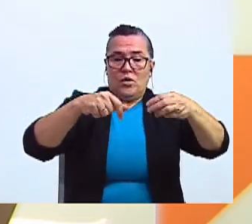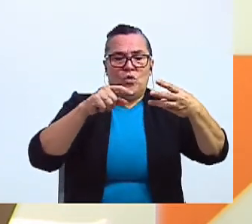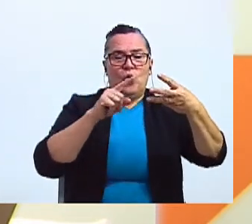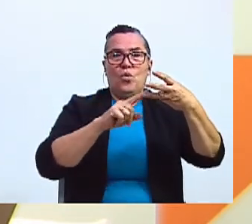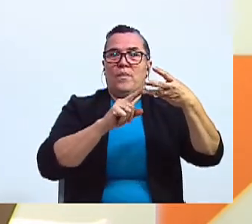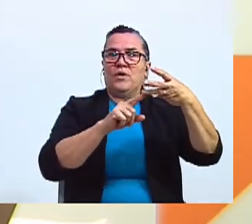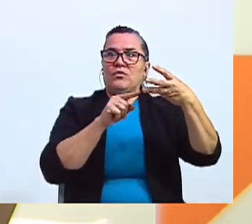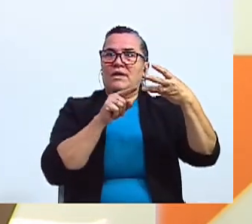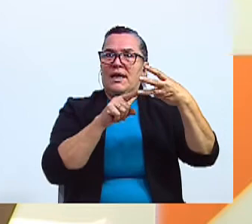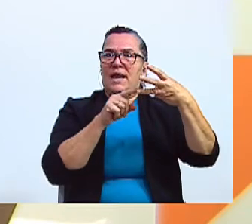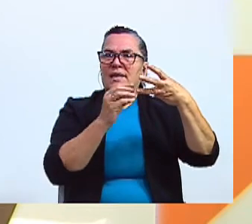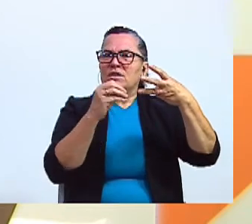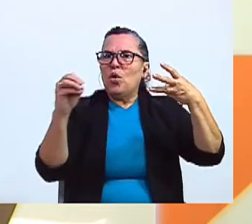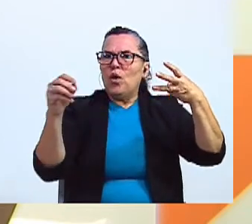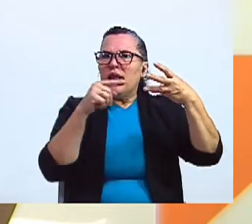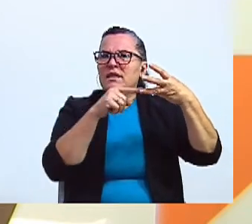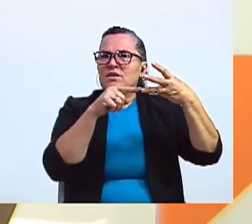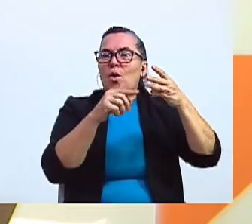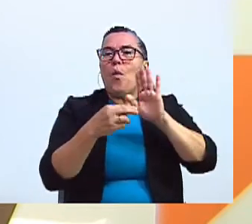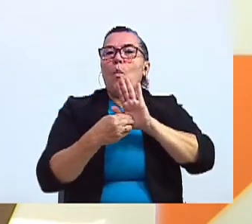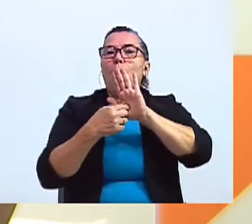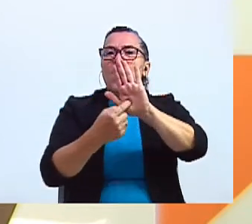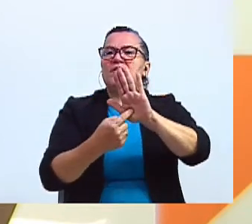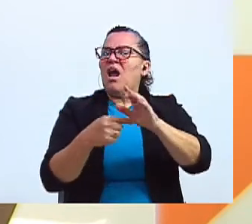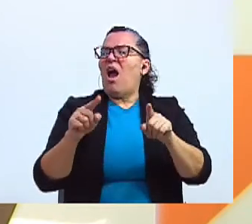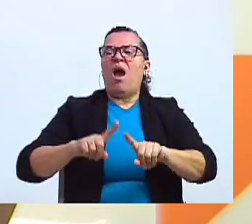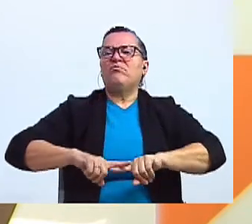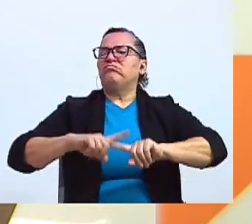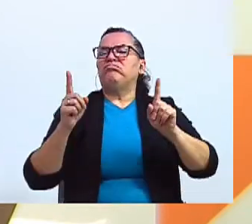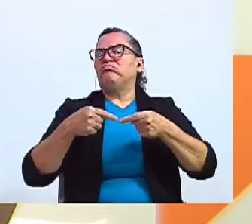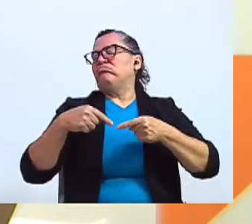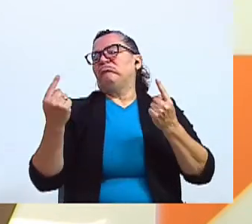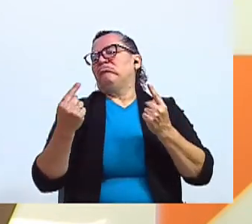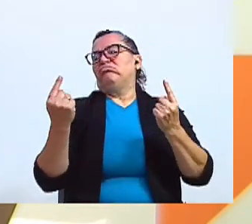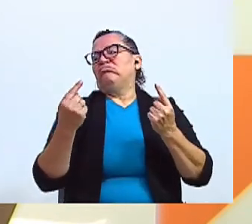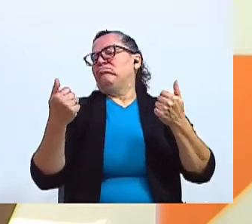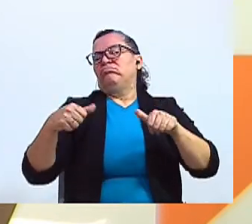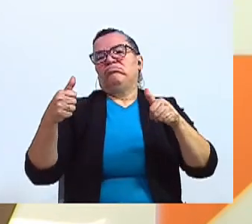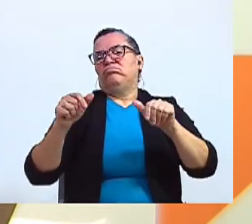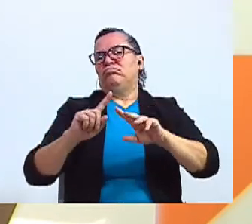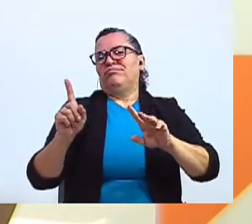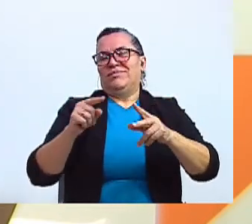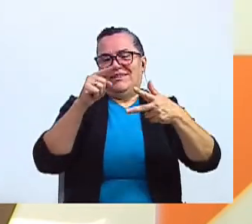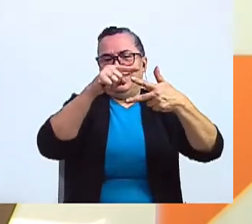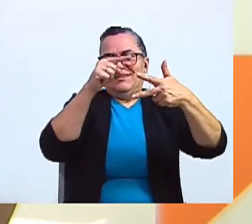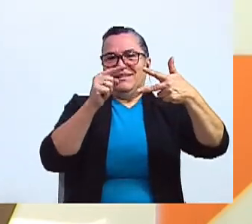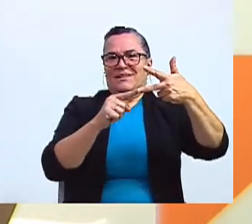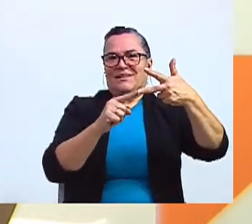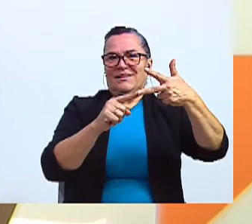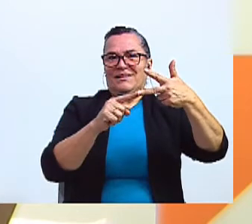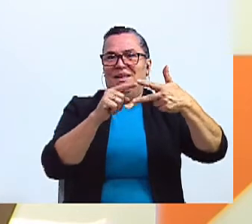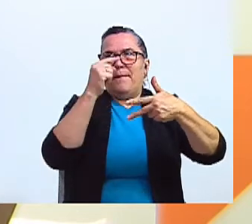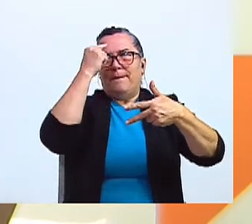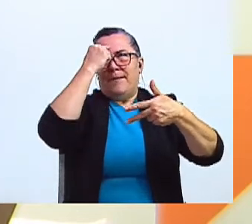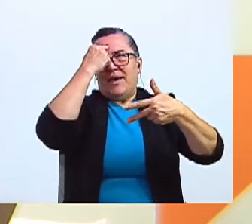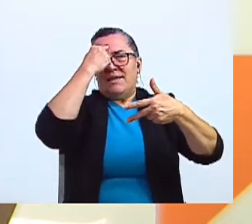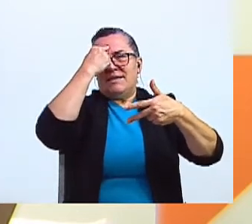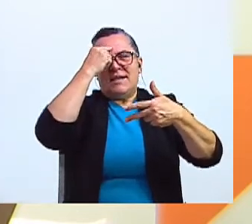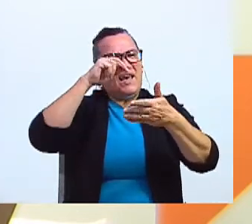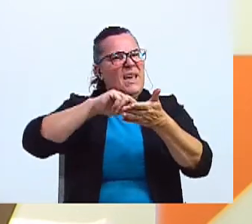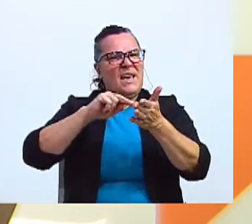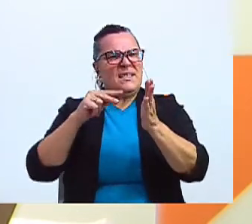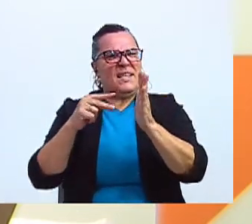number 3, show disagreement. Okay, so think about this and tell me what is